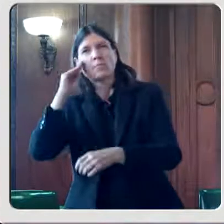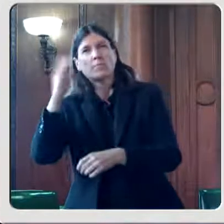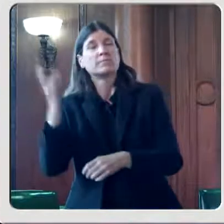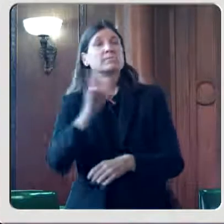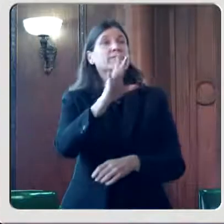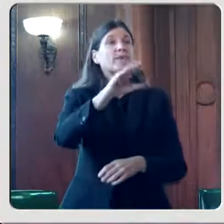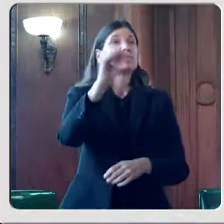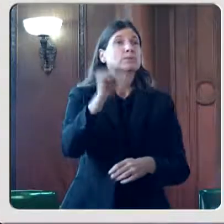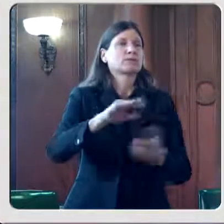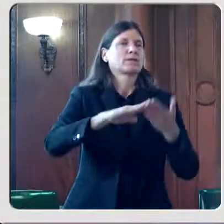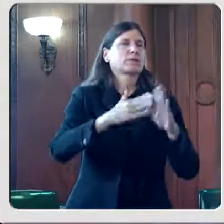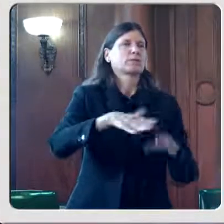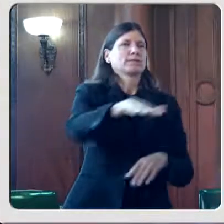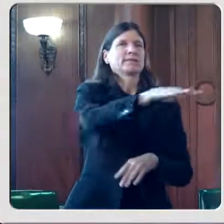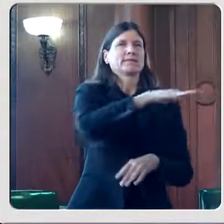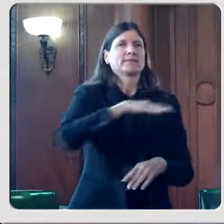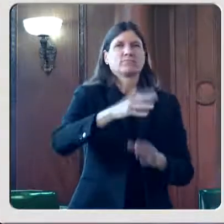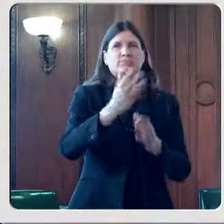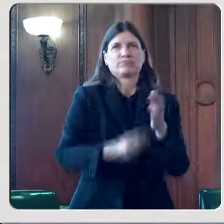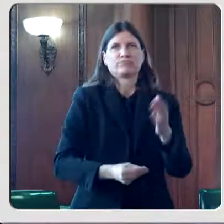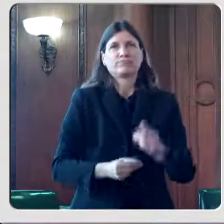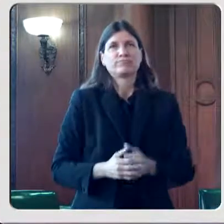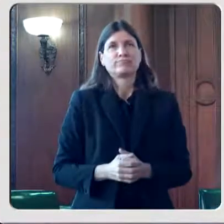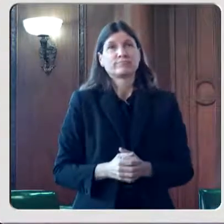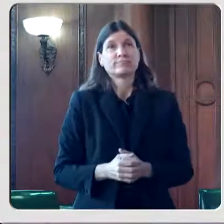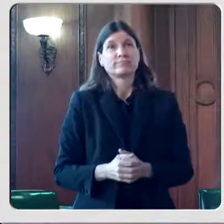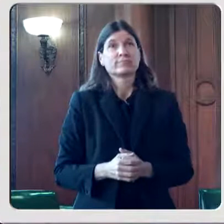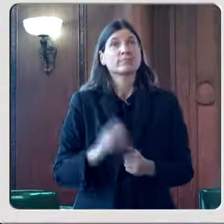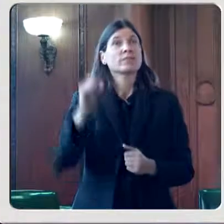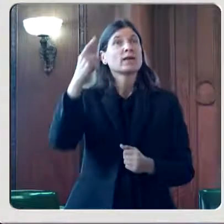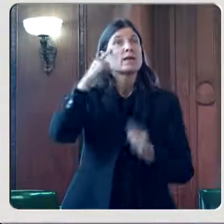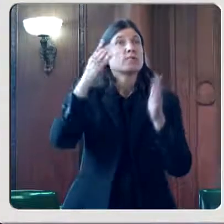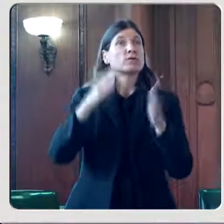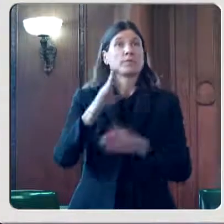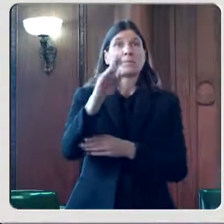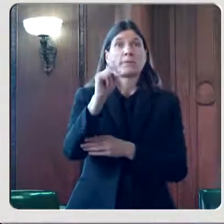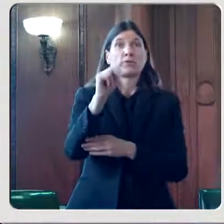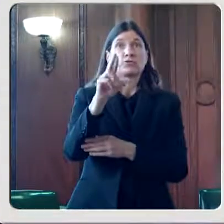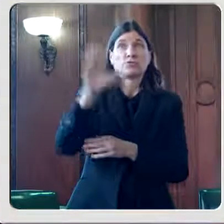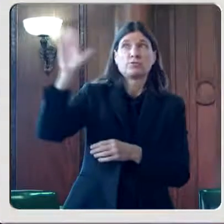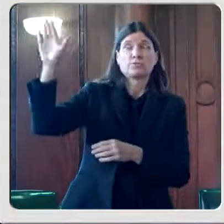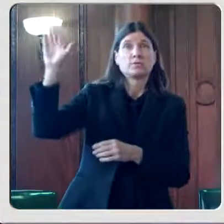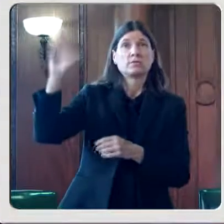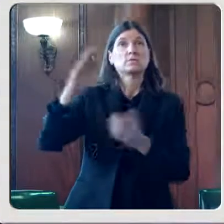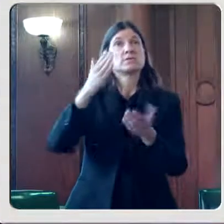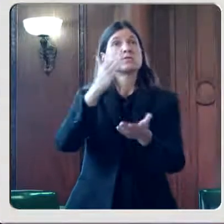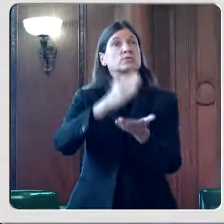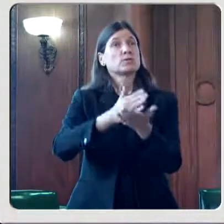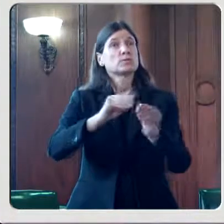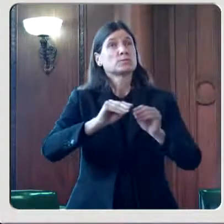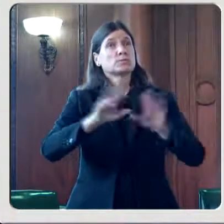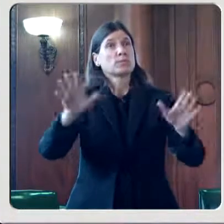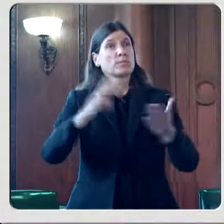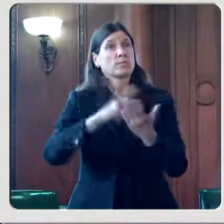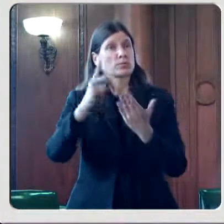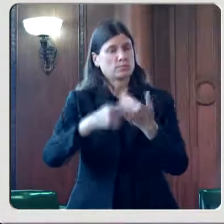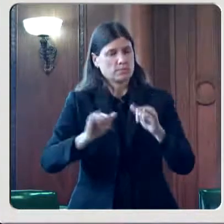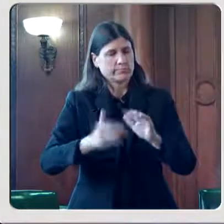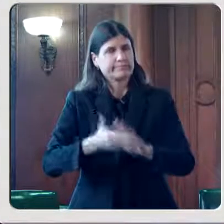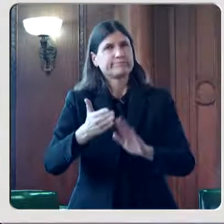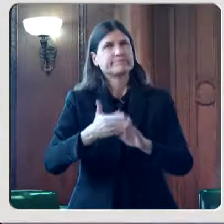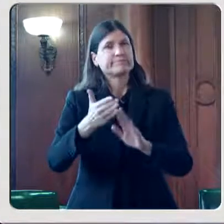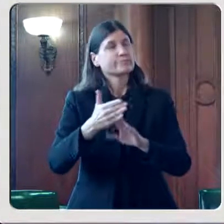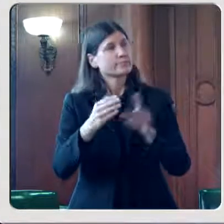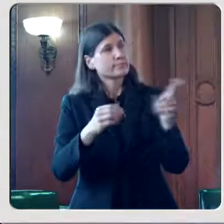The Stop the Spread with Governor Baker and AMR will continue at the Eastfield Mall. Again, they're doing hundreds, if